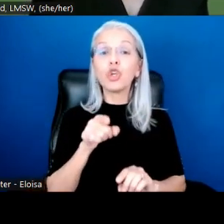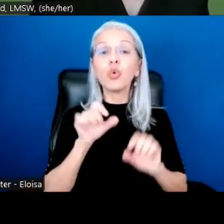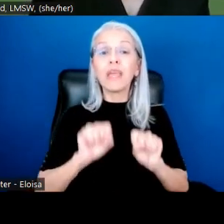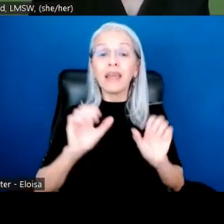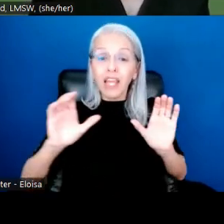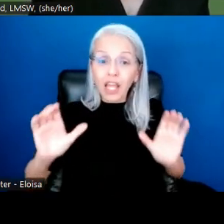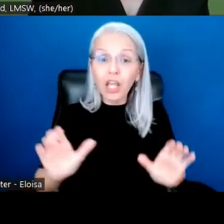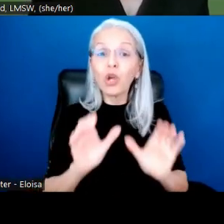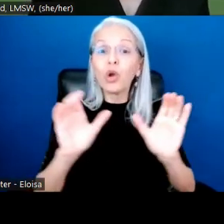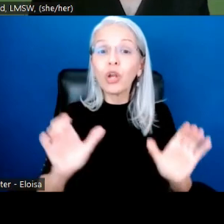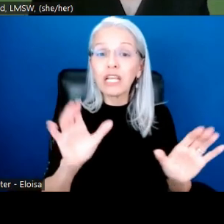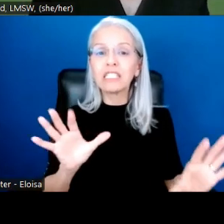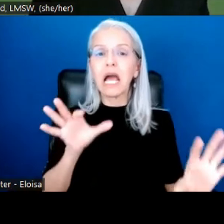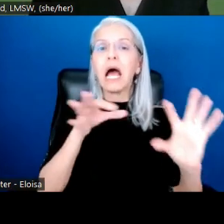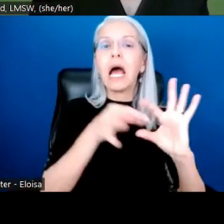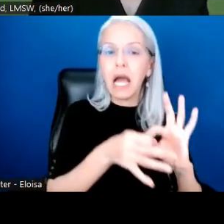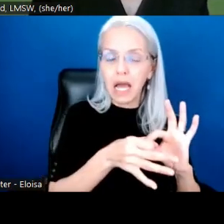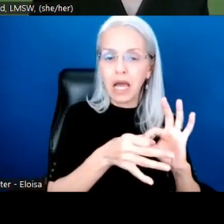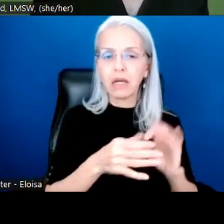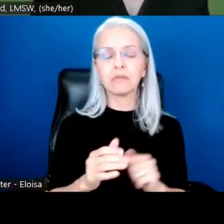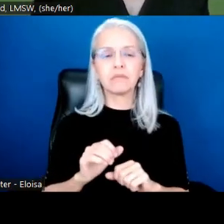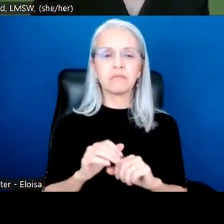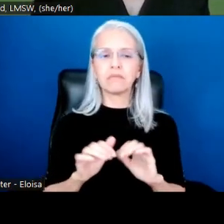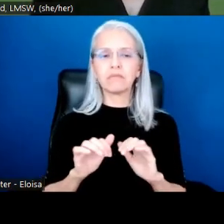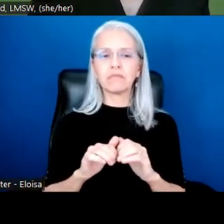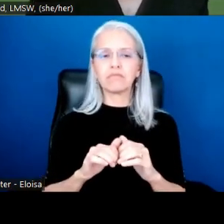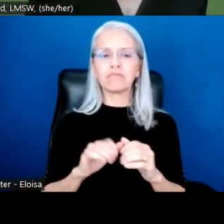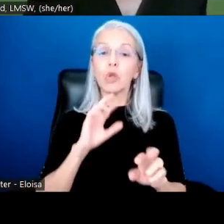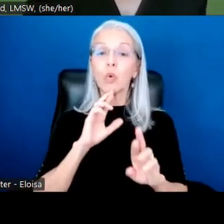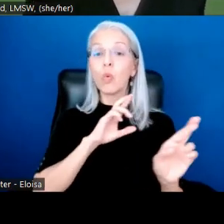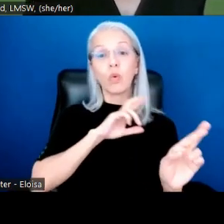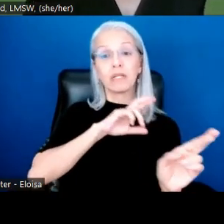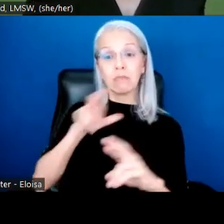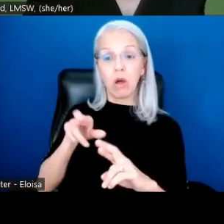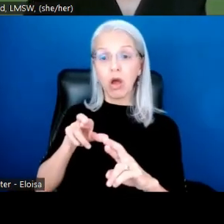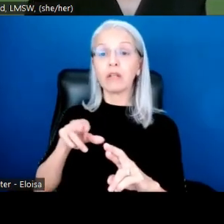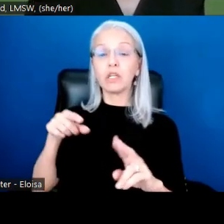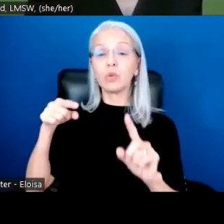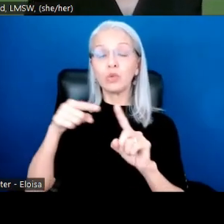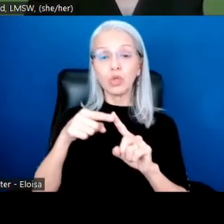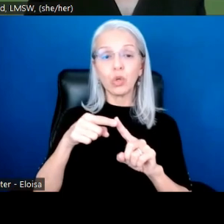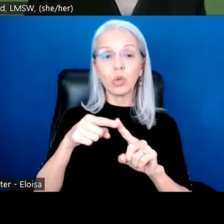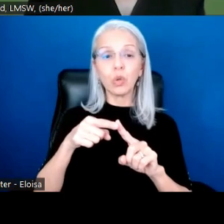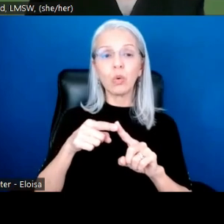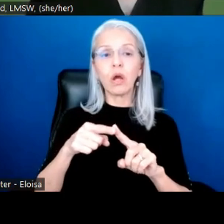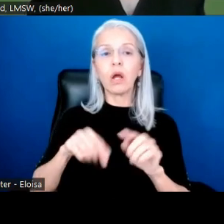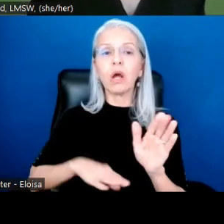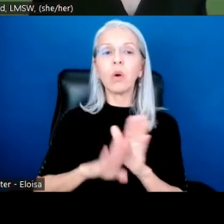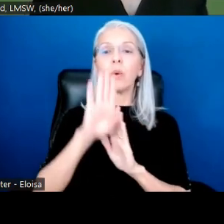attachment. We talk about responding to one's arousal and relaxation